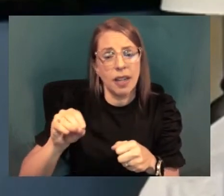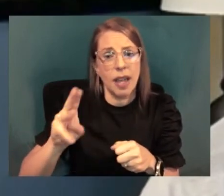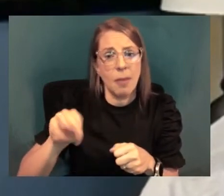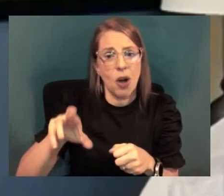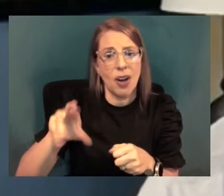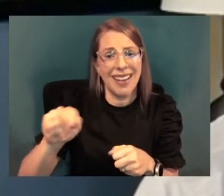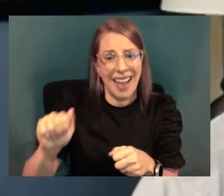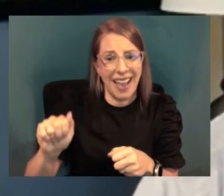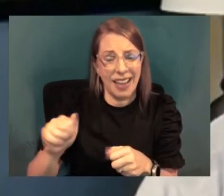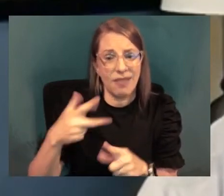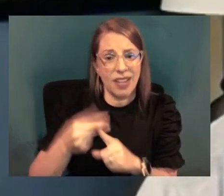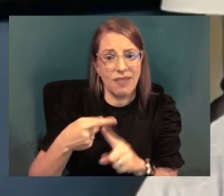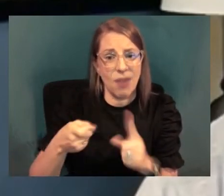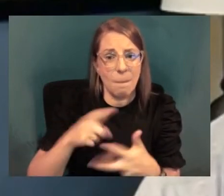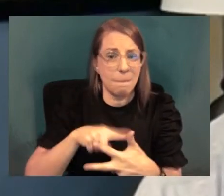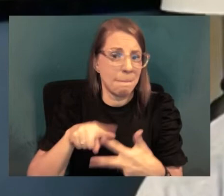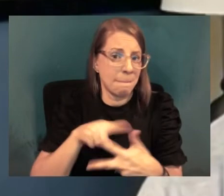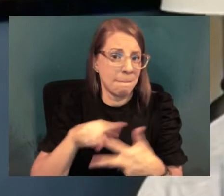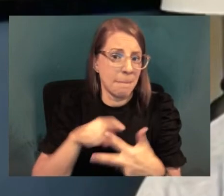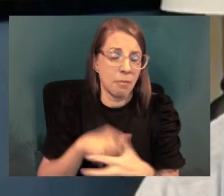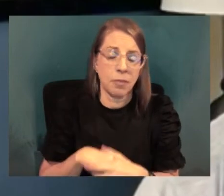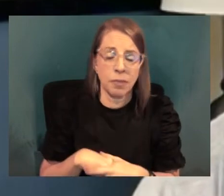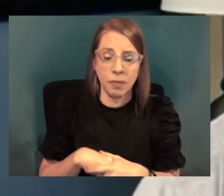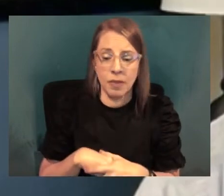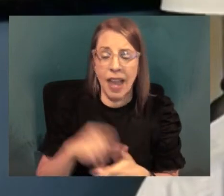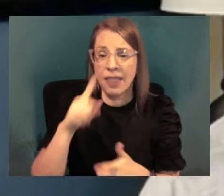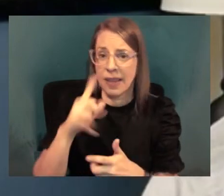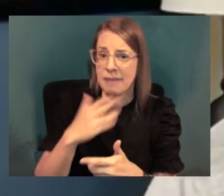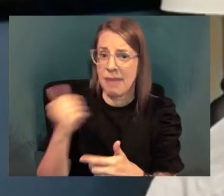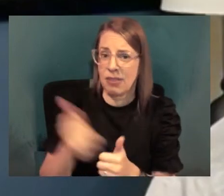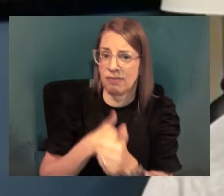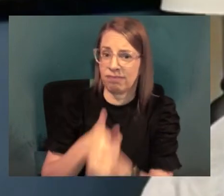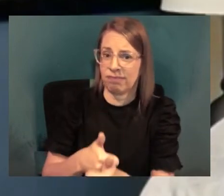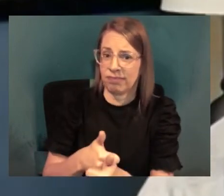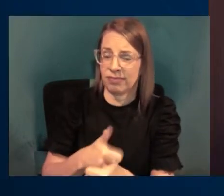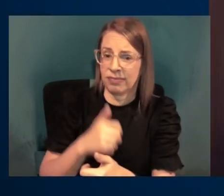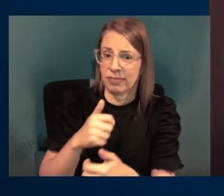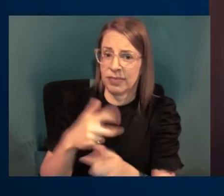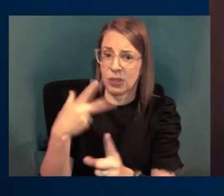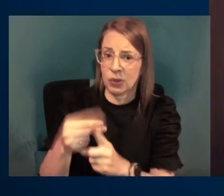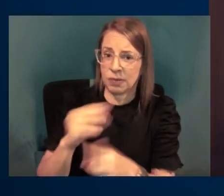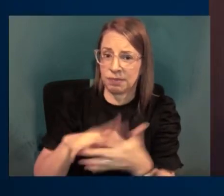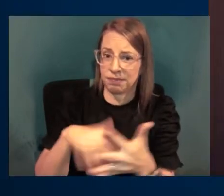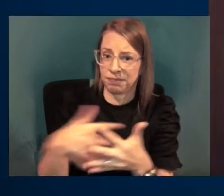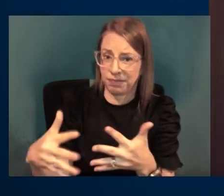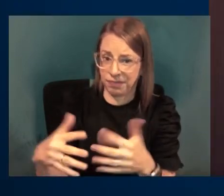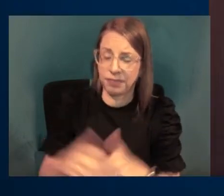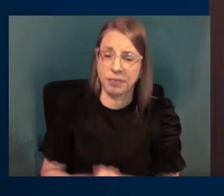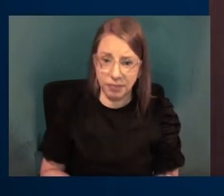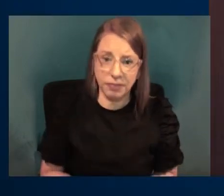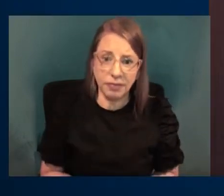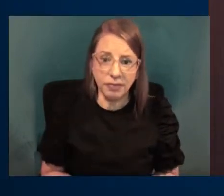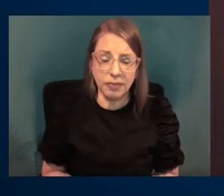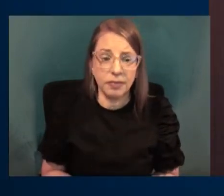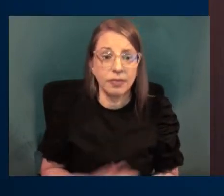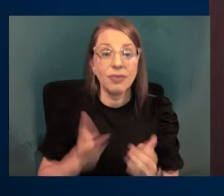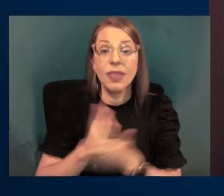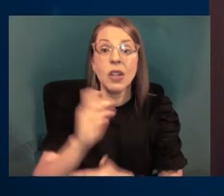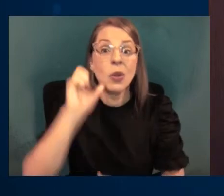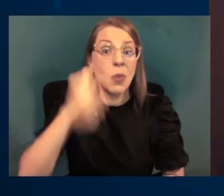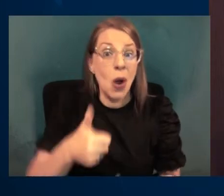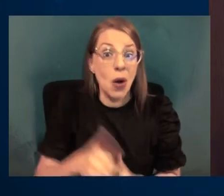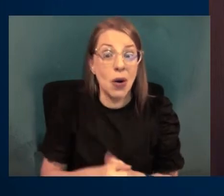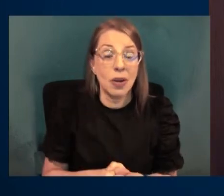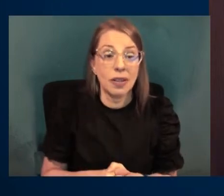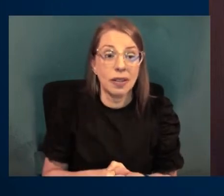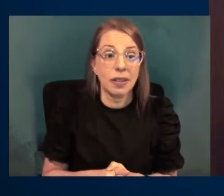best recommendation is to stick to the scheduled dosing regimen. Yep. All right. So, hey, tomorrow we hear from our chief